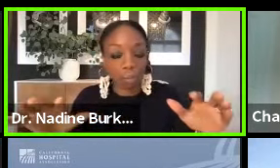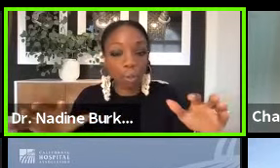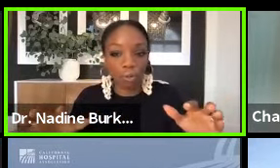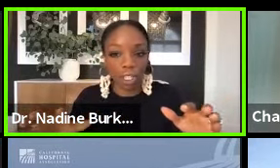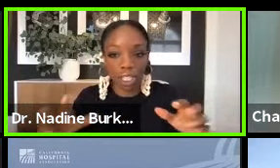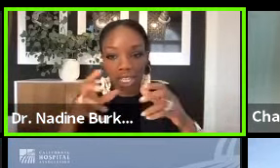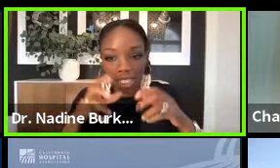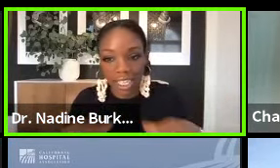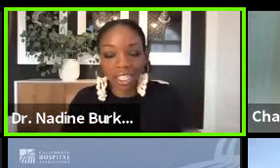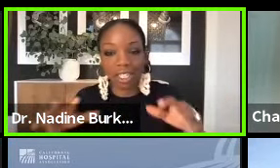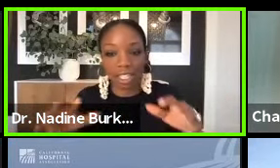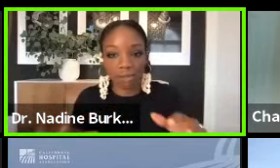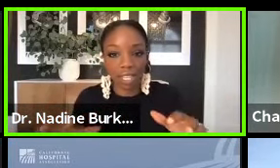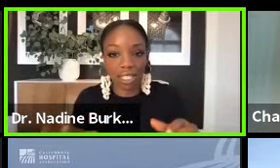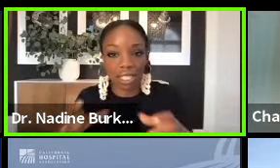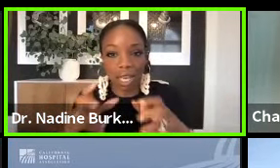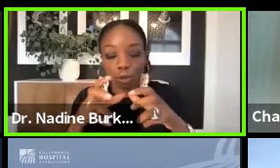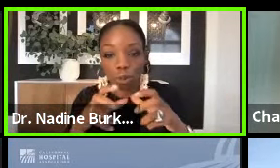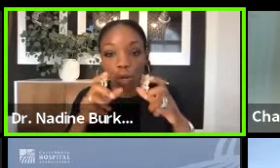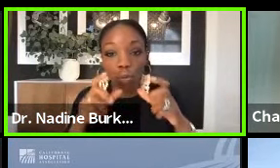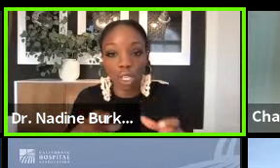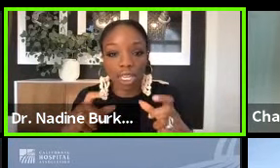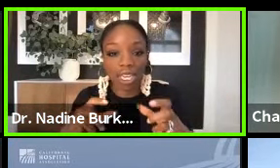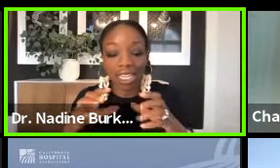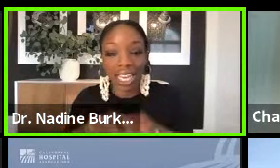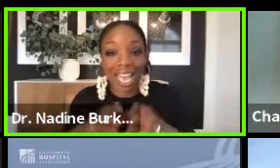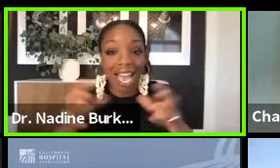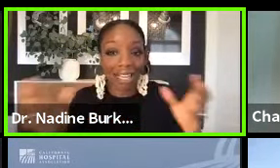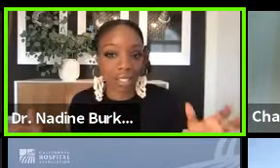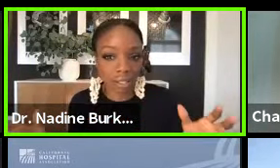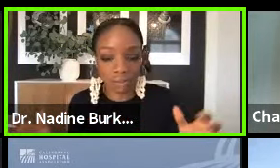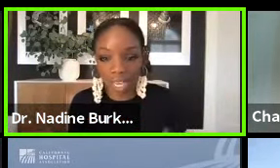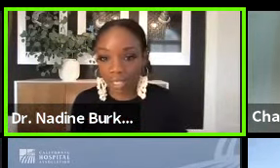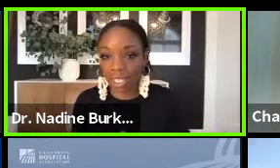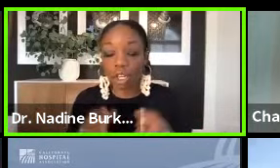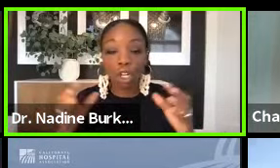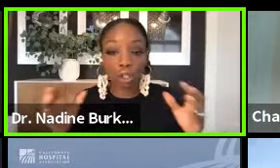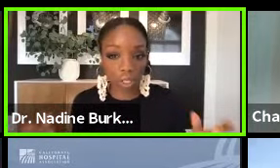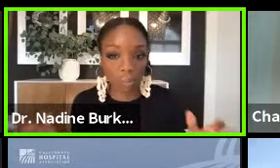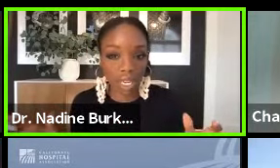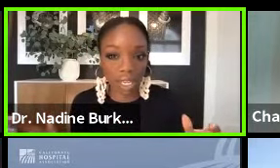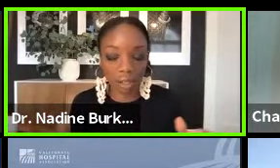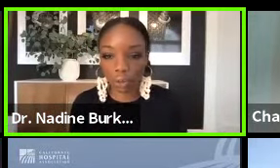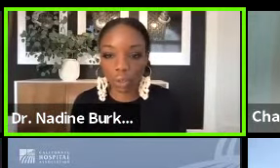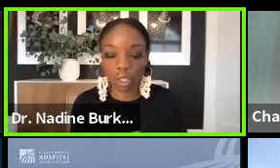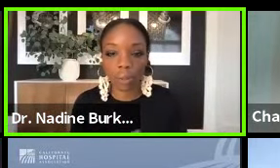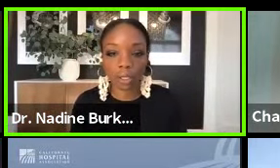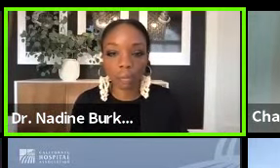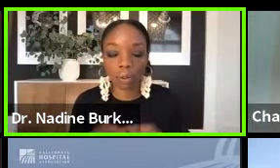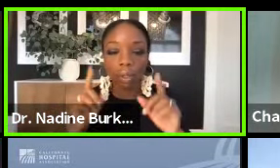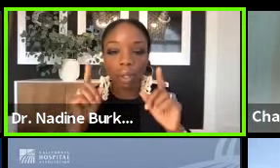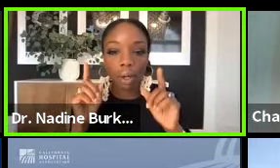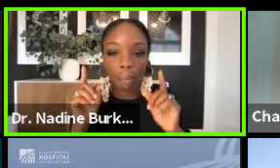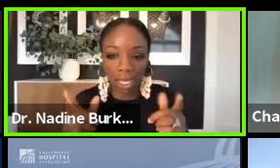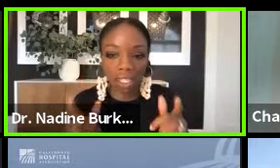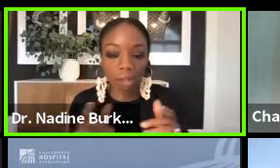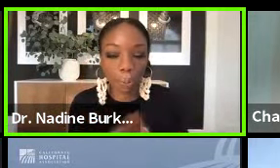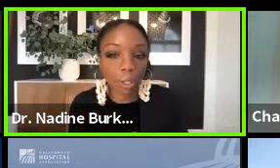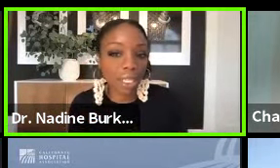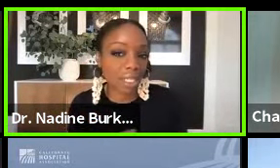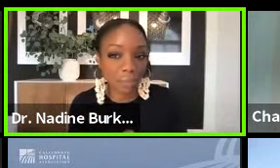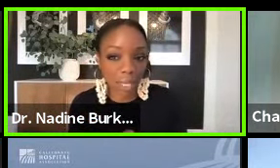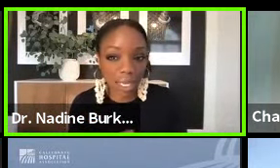really moving, getting these vaccines out so that we can get access to vaccine to as many individuals as possible. But I